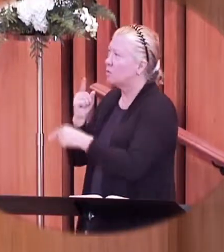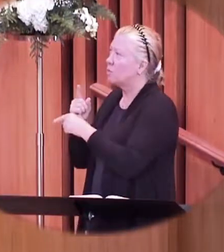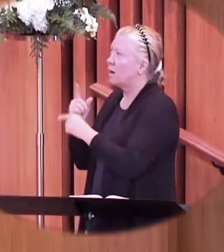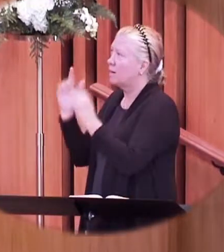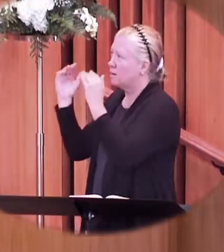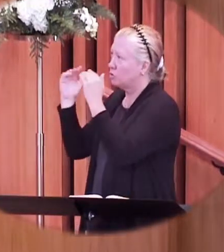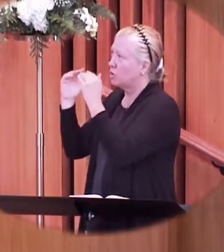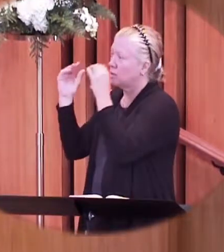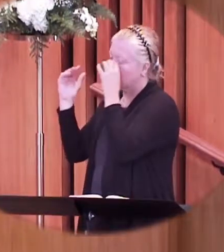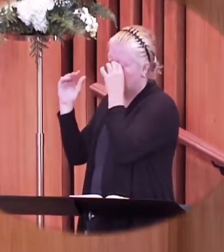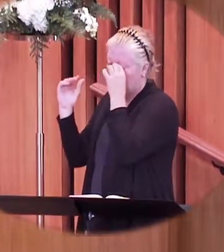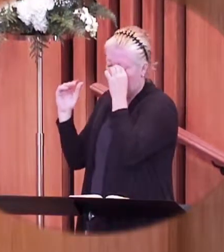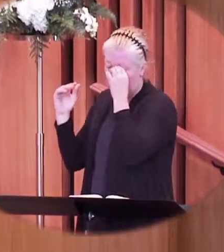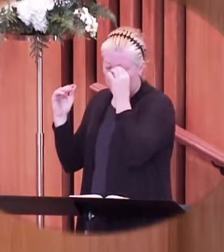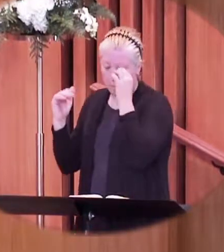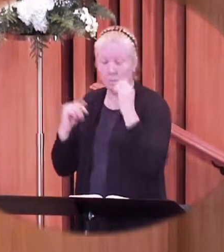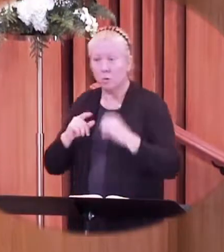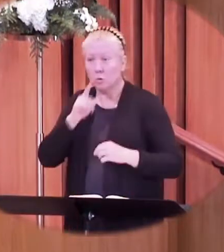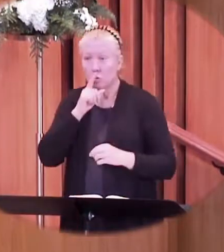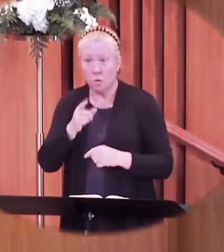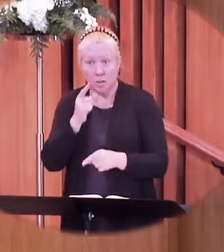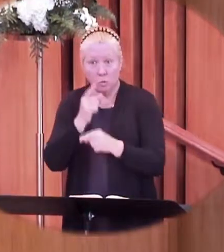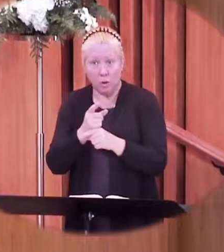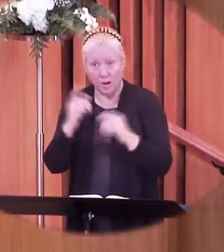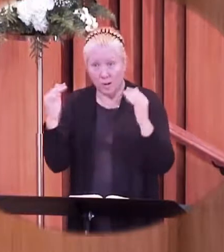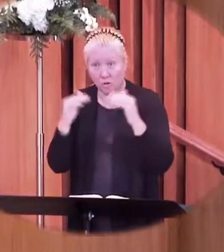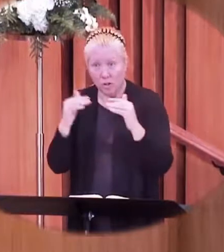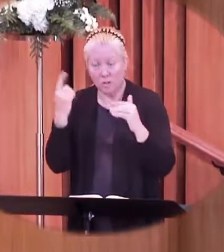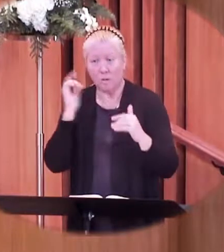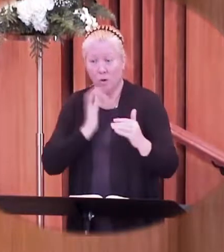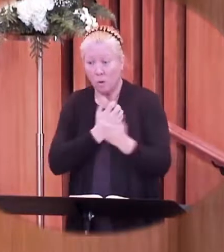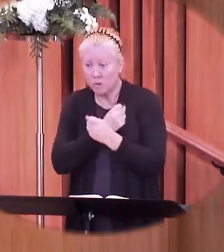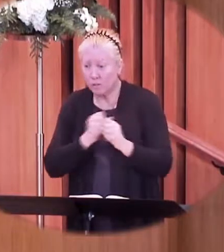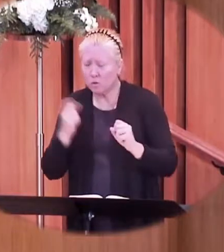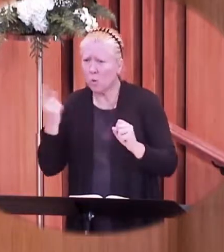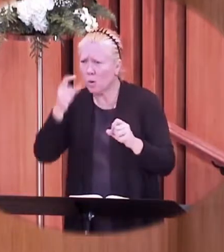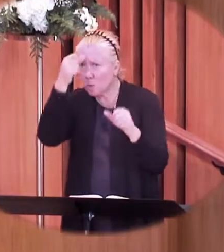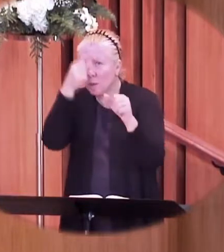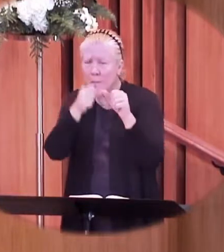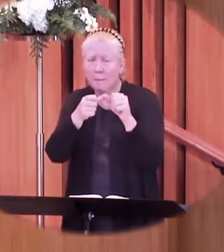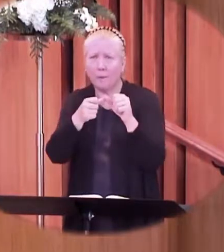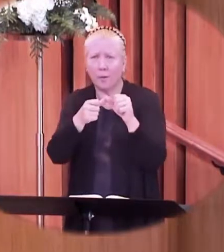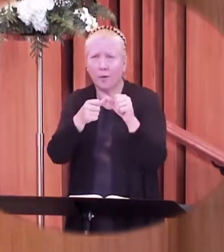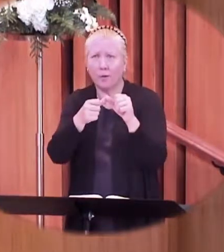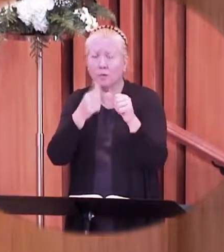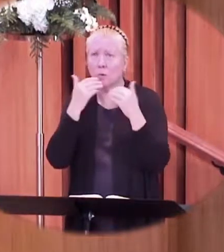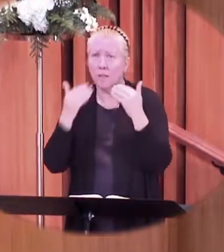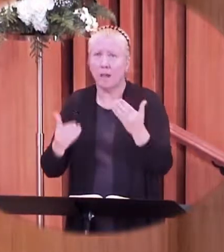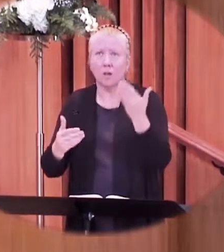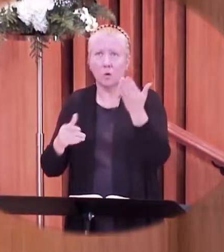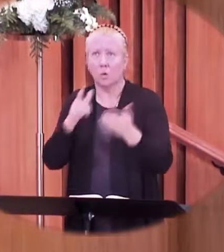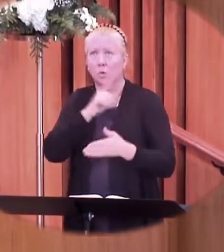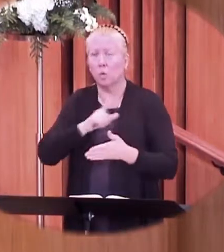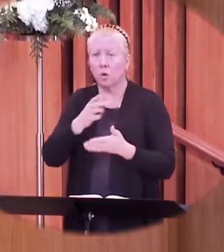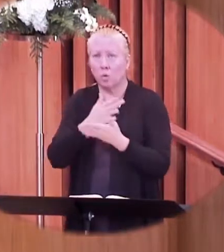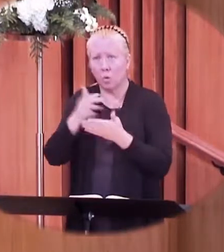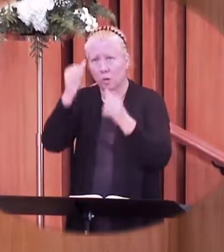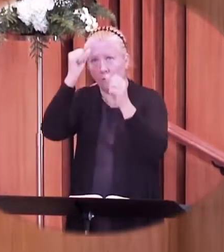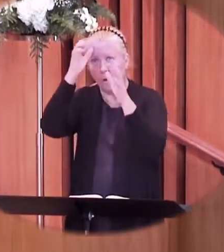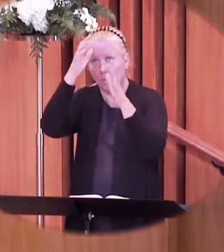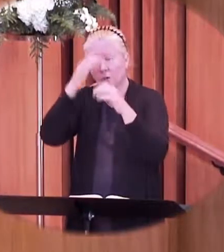It is truly right and just, our duty and our salvation, always and everywhere to give you thanks, Lord, Holy